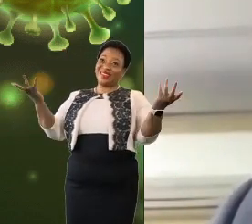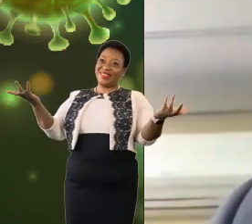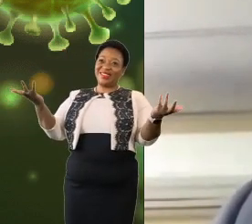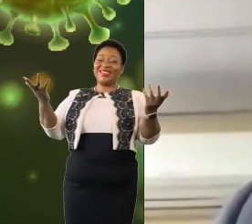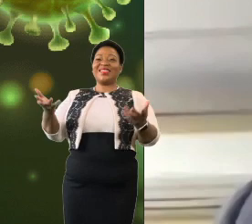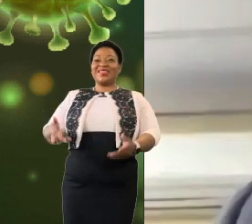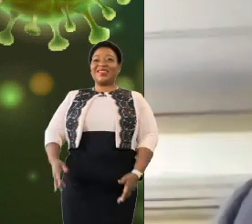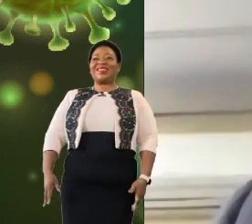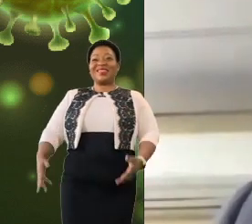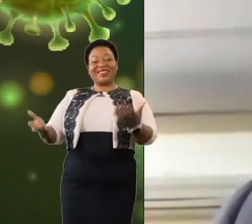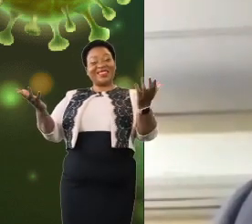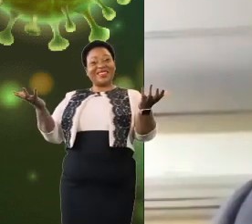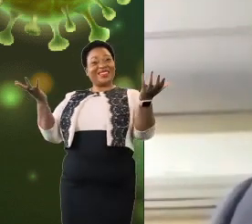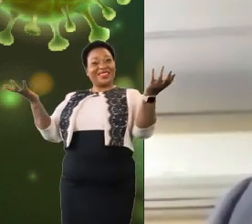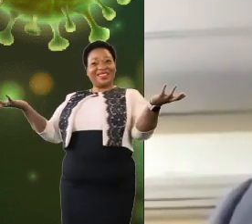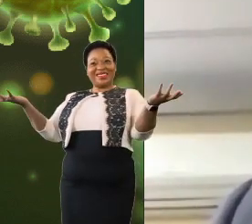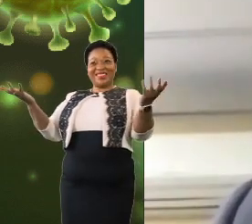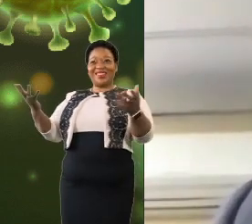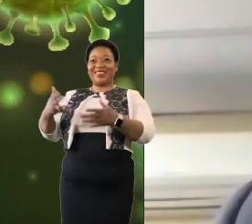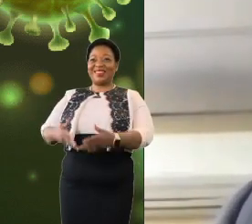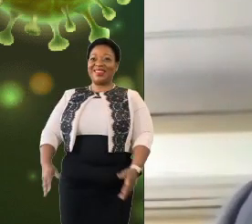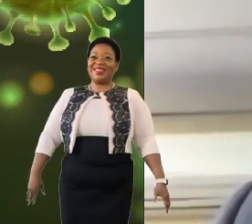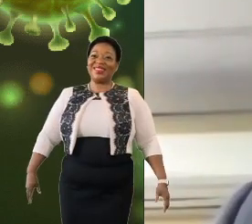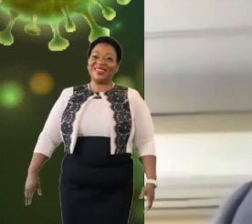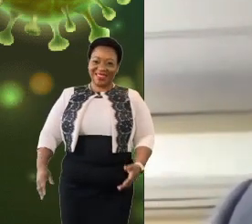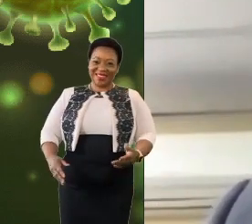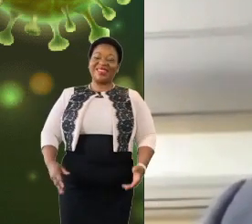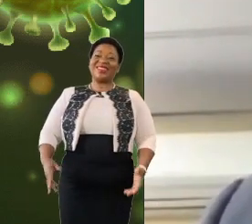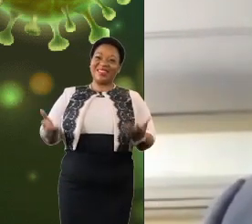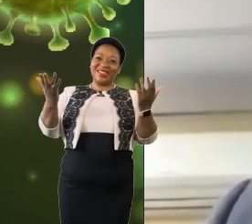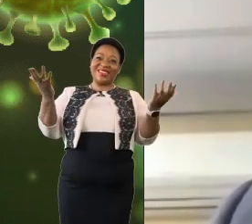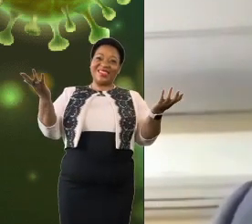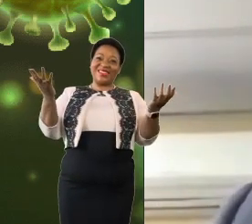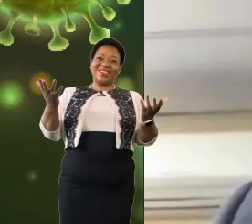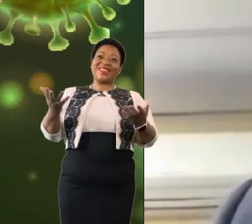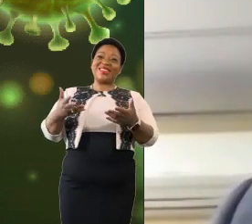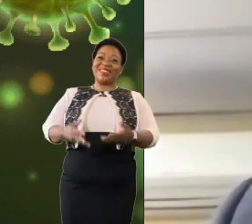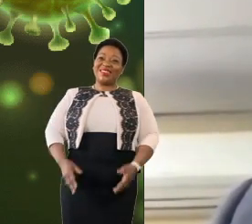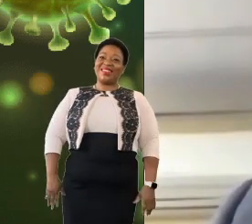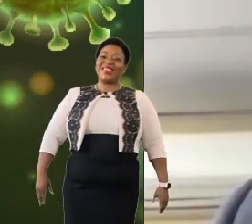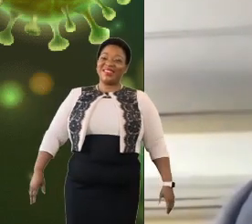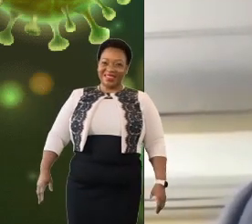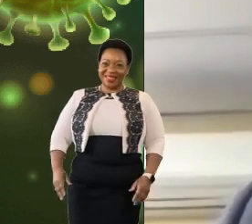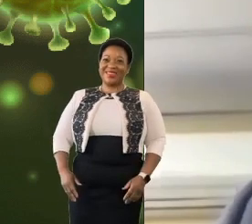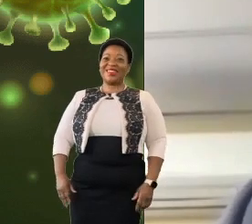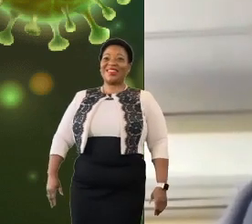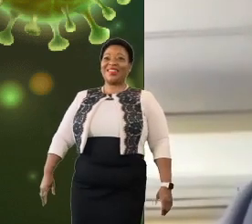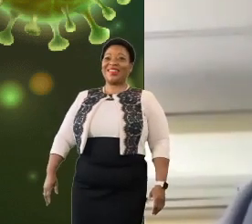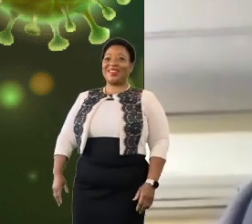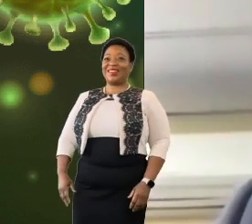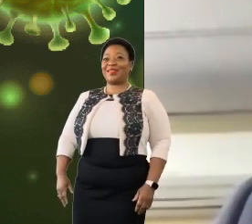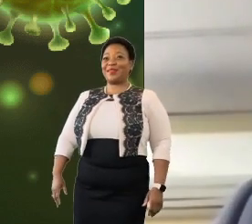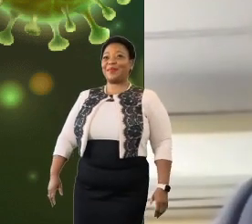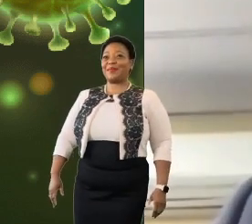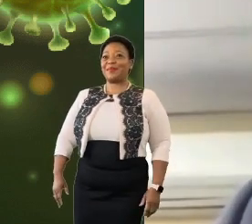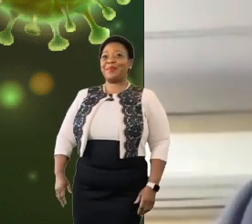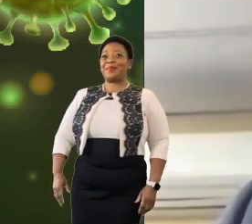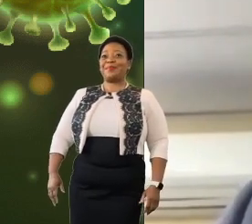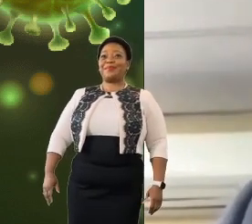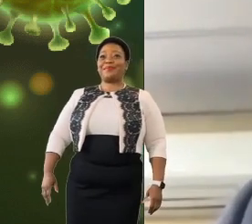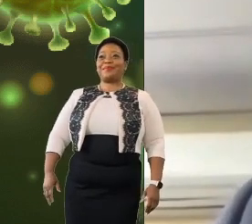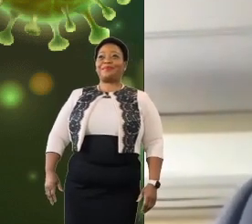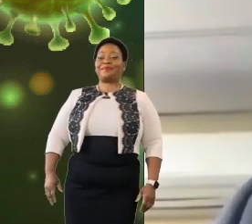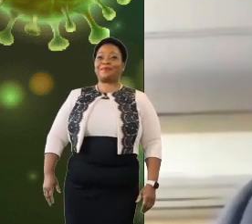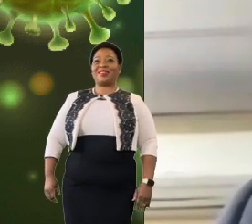the little that you can contribute. UIF will give you a certain amount, top it up. If it means you top it up to a point